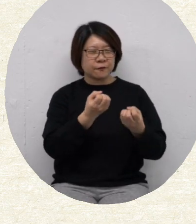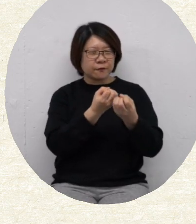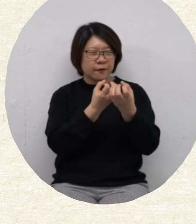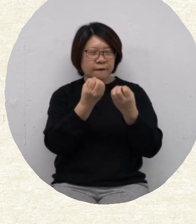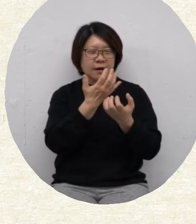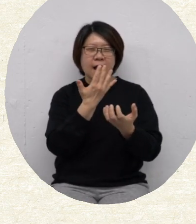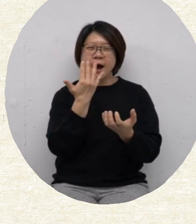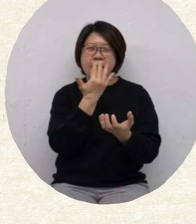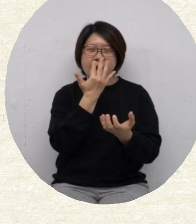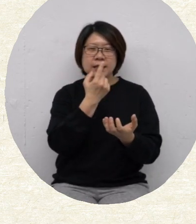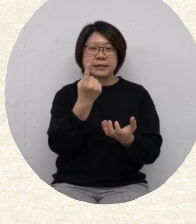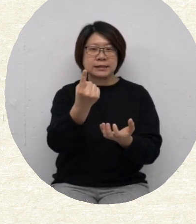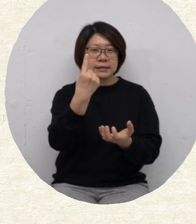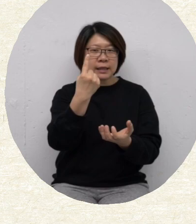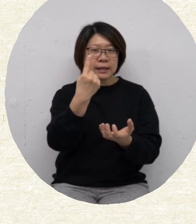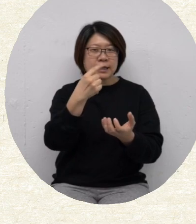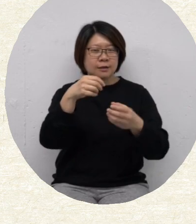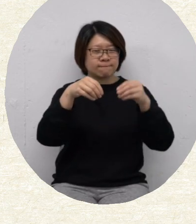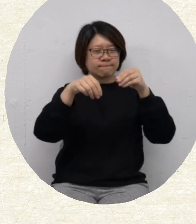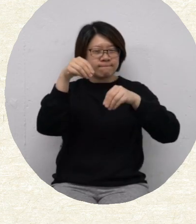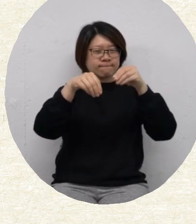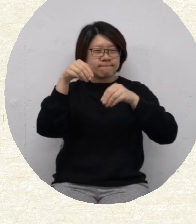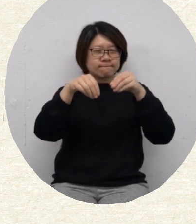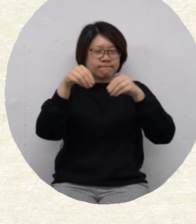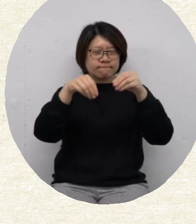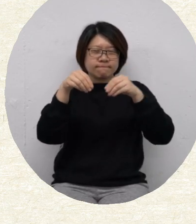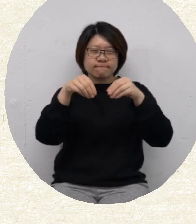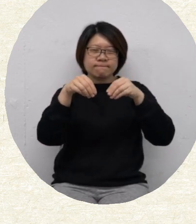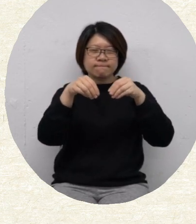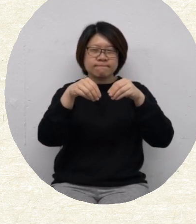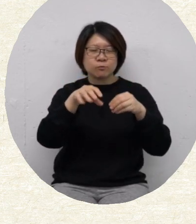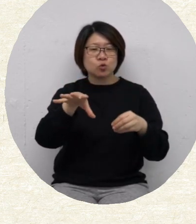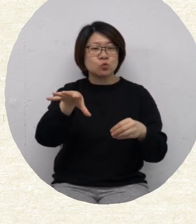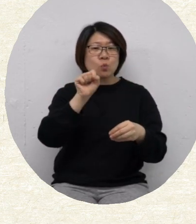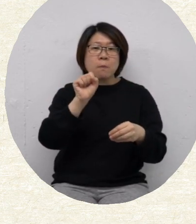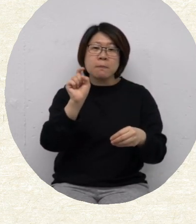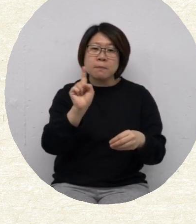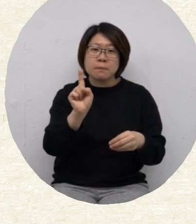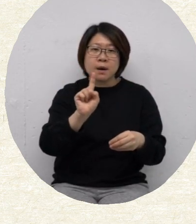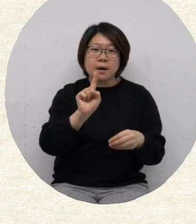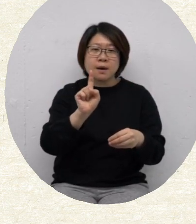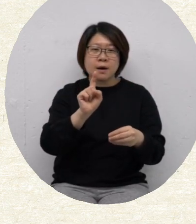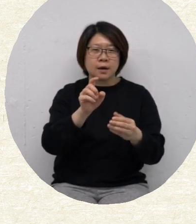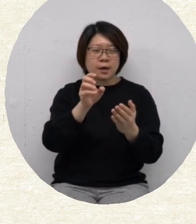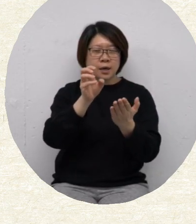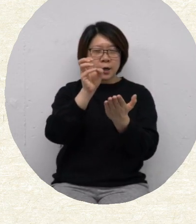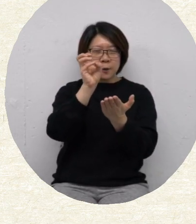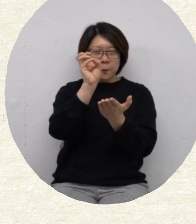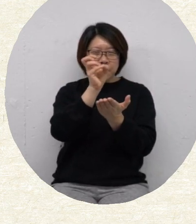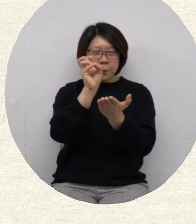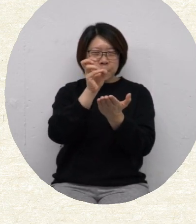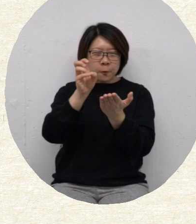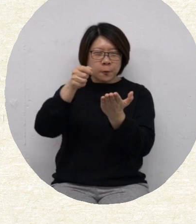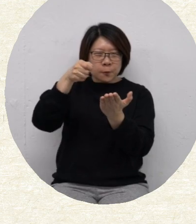is with full dimensionality and value to create an illusion of volume.